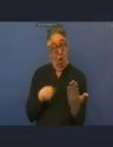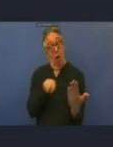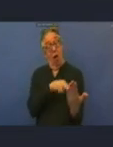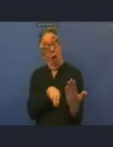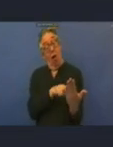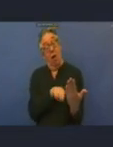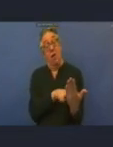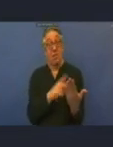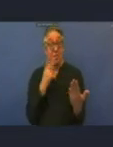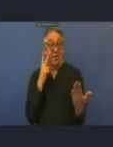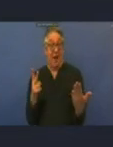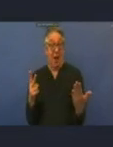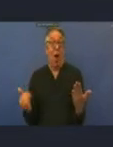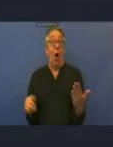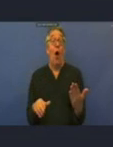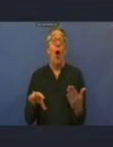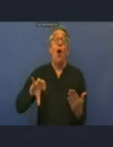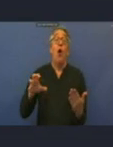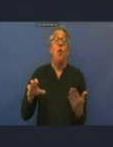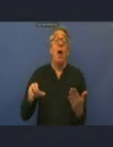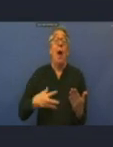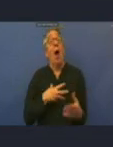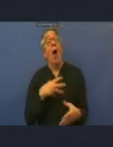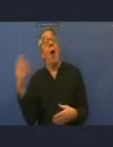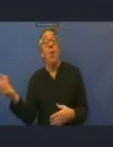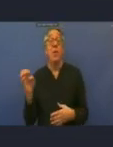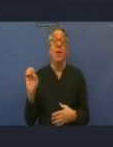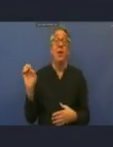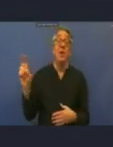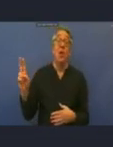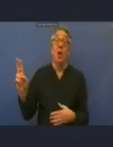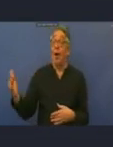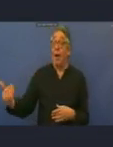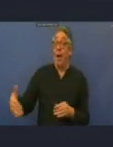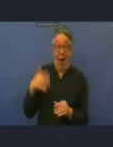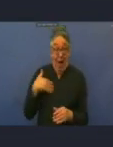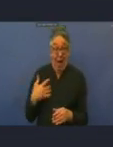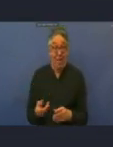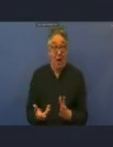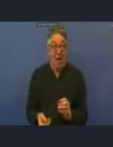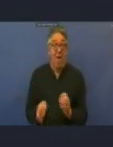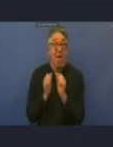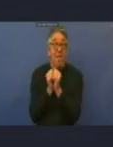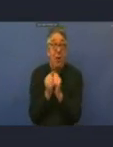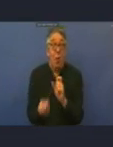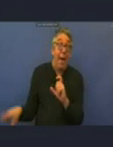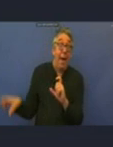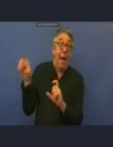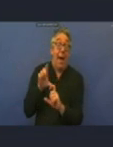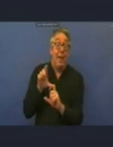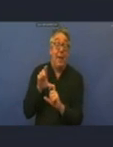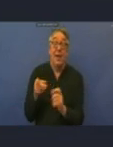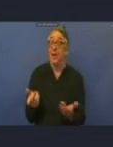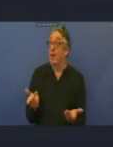this is not demonstrated, the participation of this country can be taken out from the partnership and from the actions.